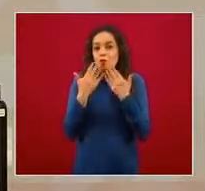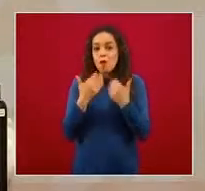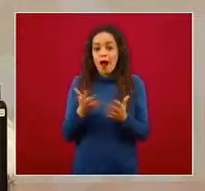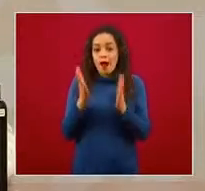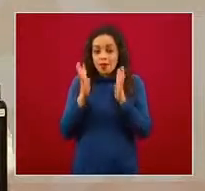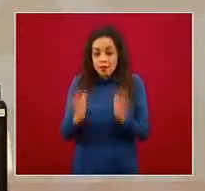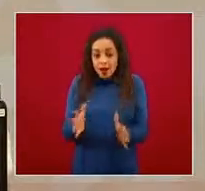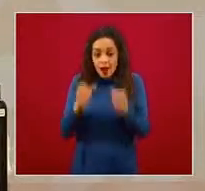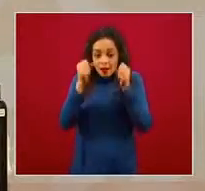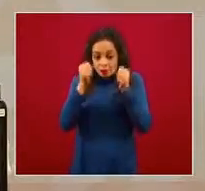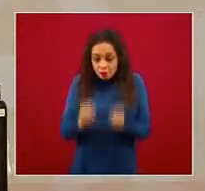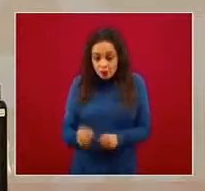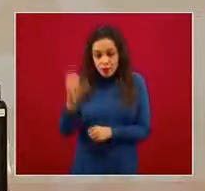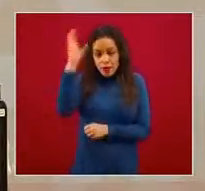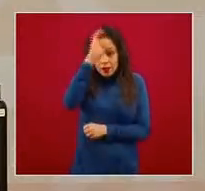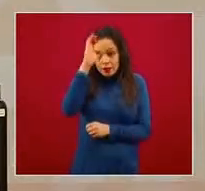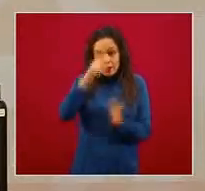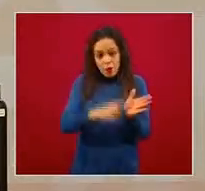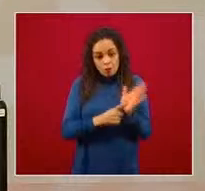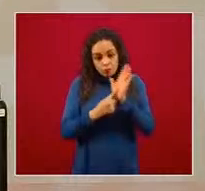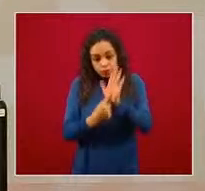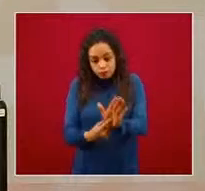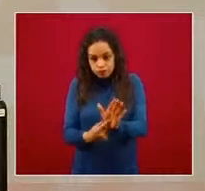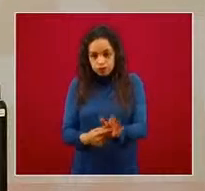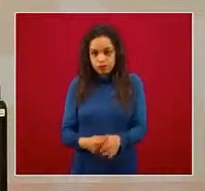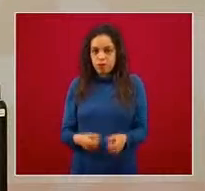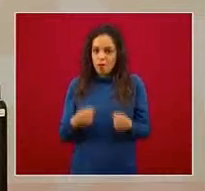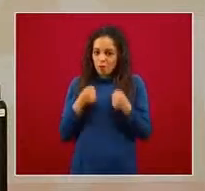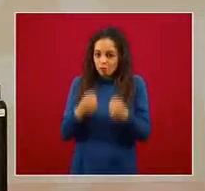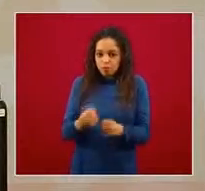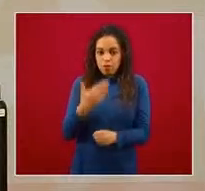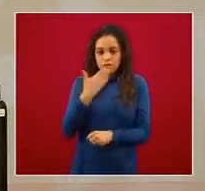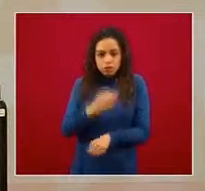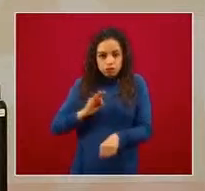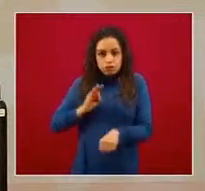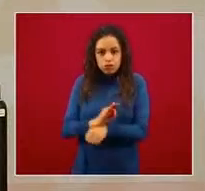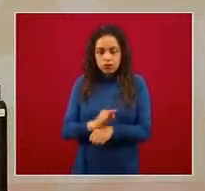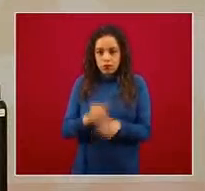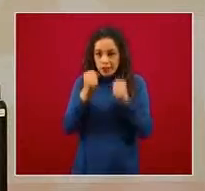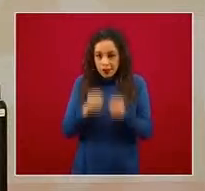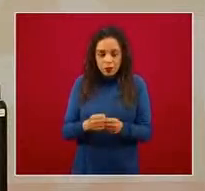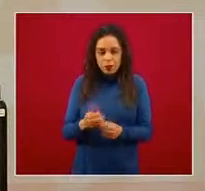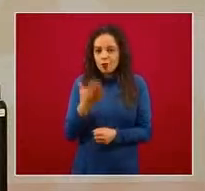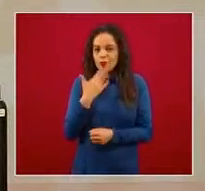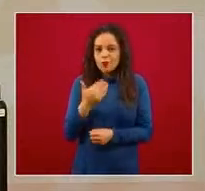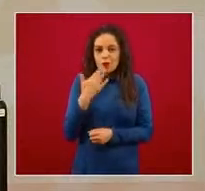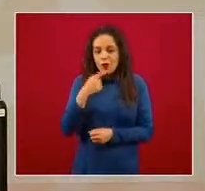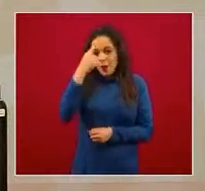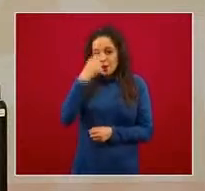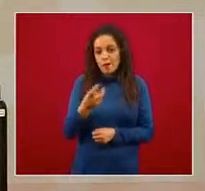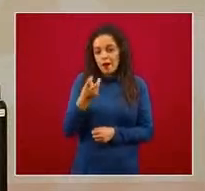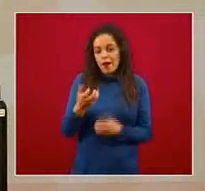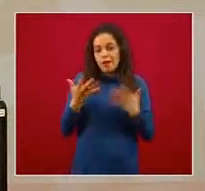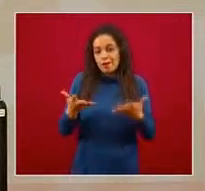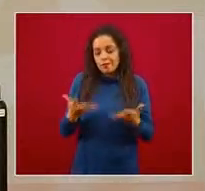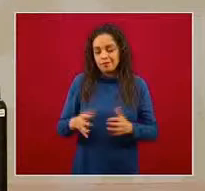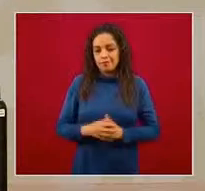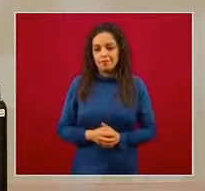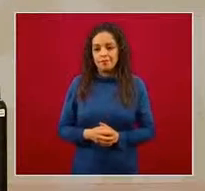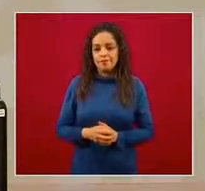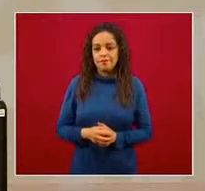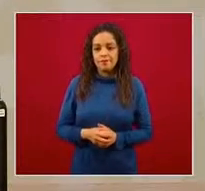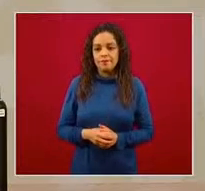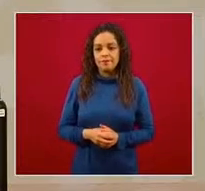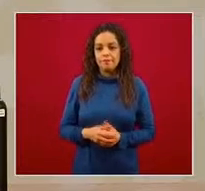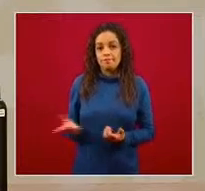But no, that is not true. There is no solid and proven scientific evidence that this is